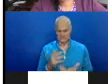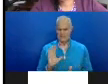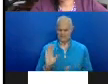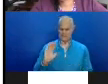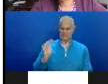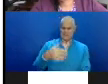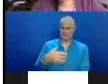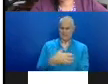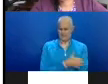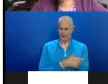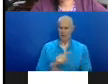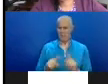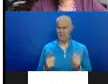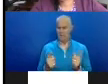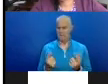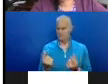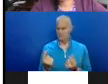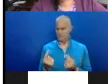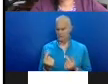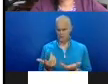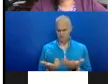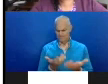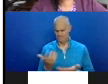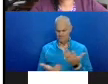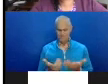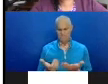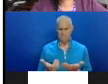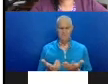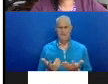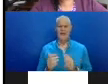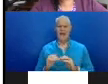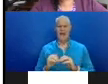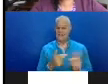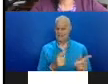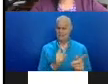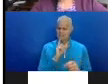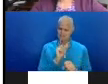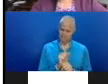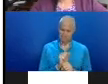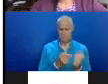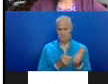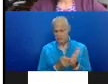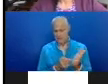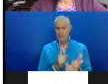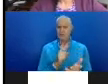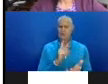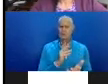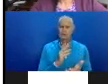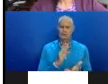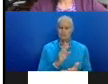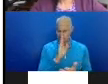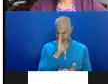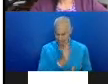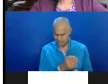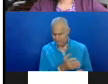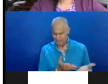she didn't quite know how to make meaning of it in terms of, was he sincere, and was this for real, and what does this mean? So she